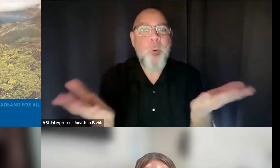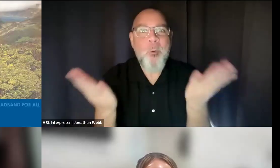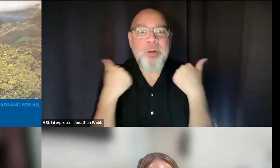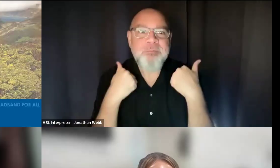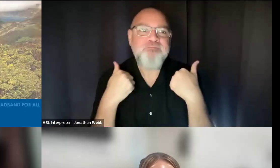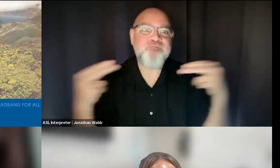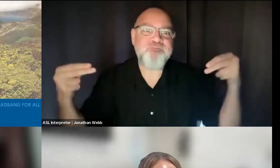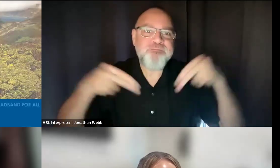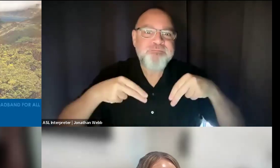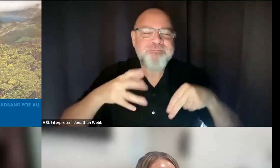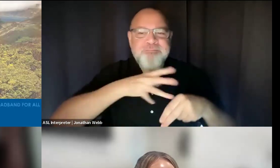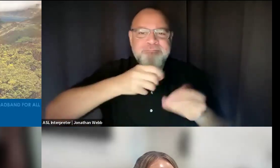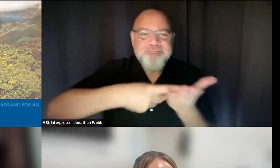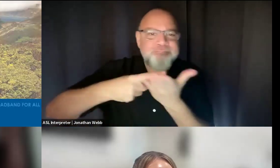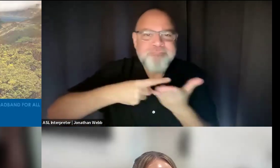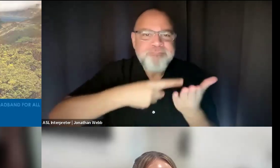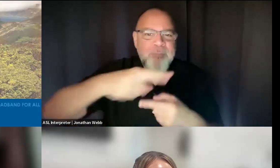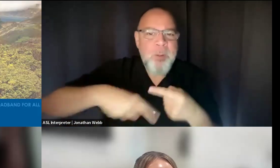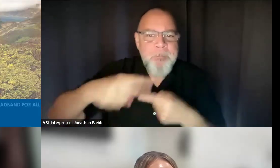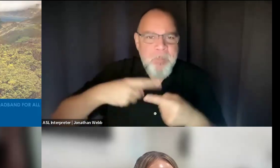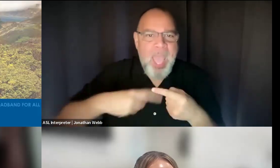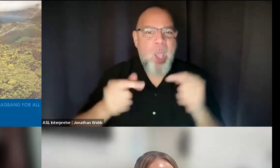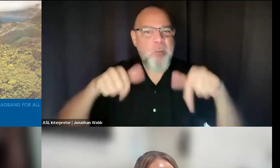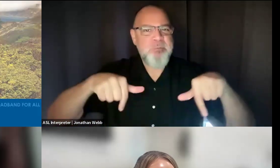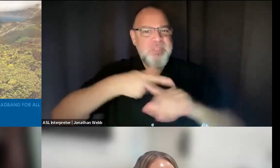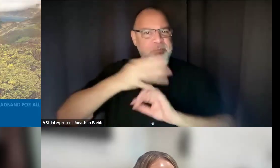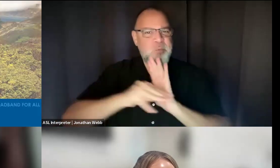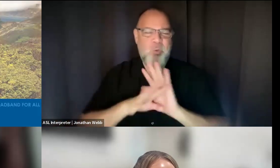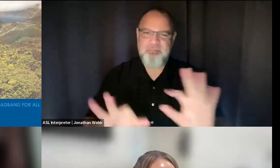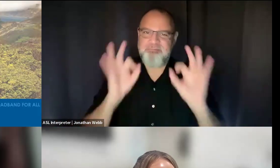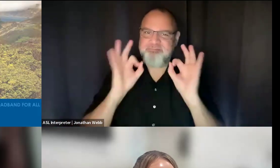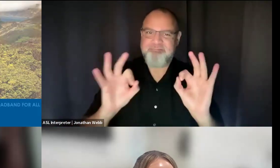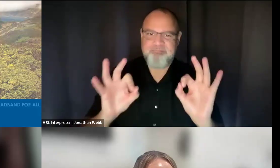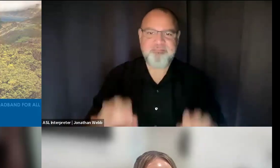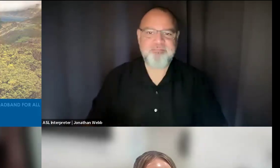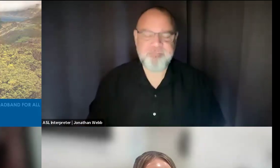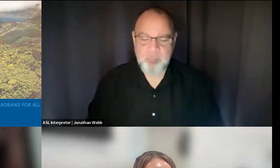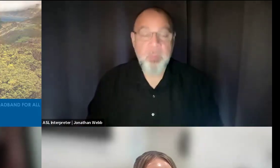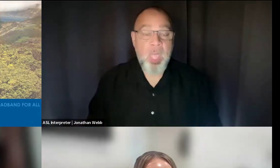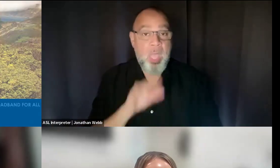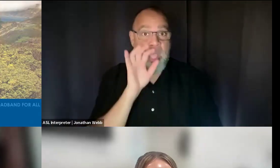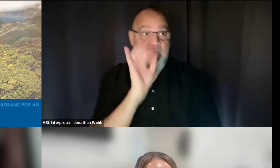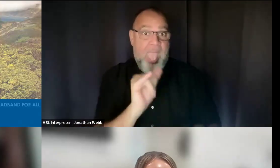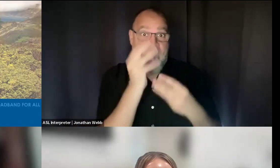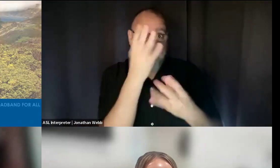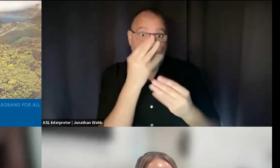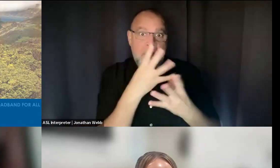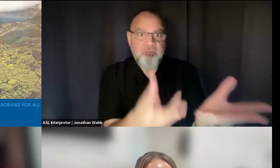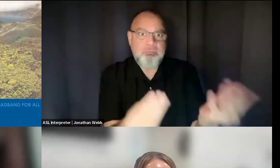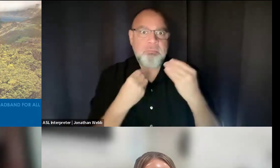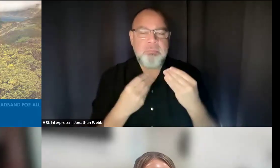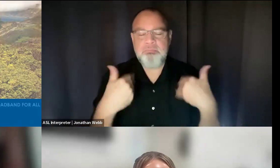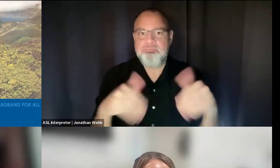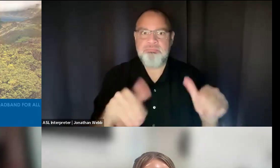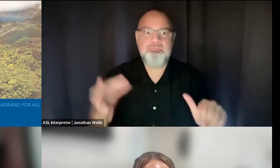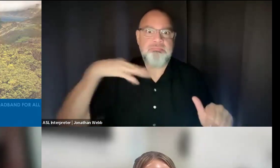on the California Home Broadband Lifeline program. And especially walking us through the visual, that was really, really helpful. I would like to open